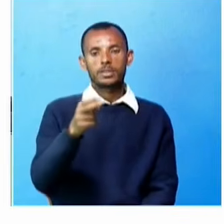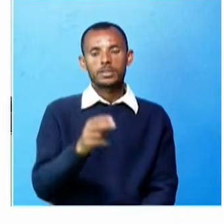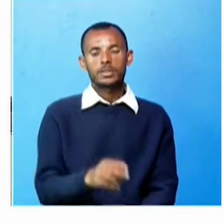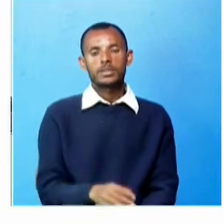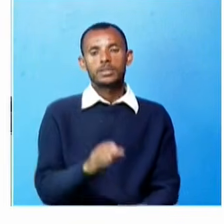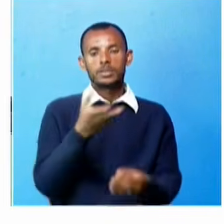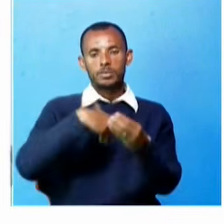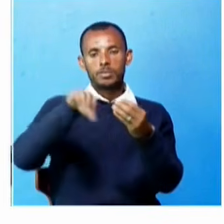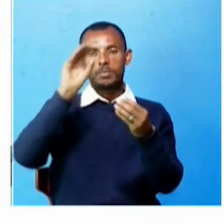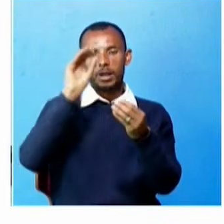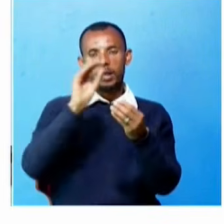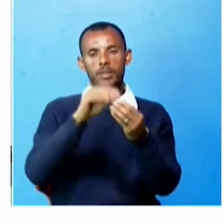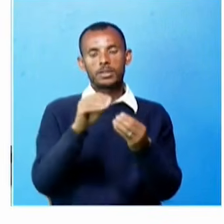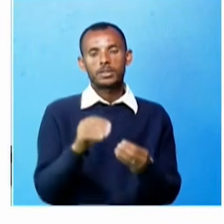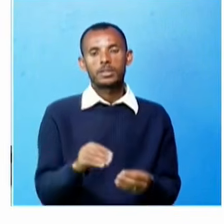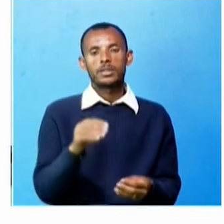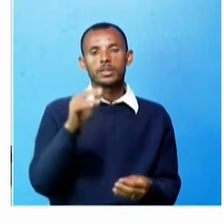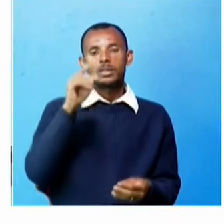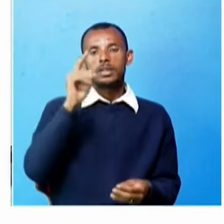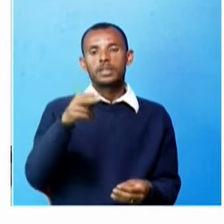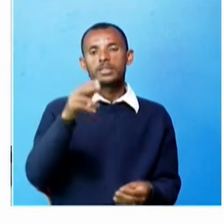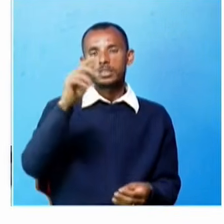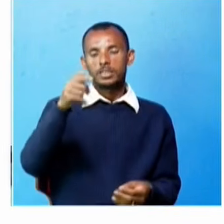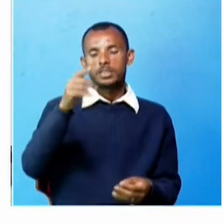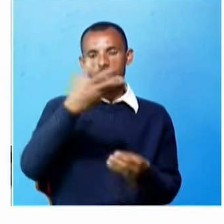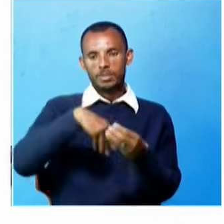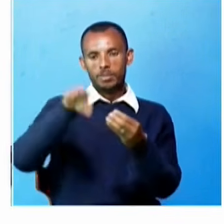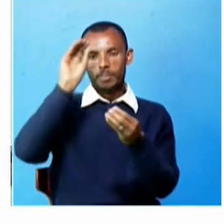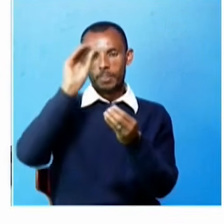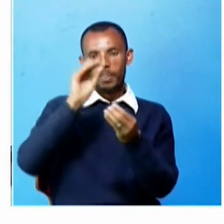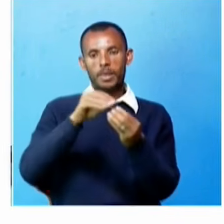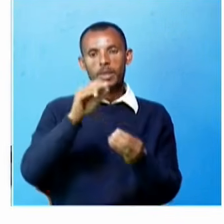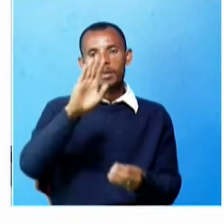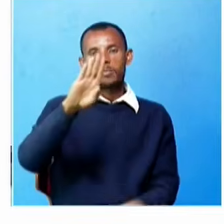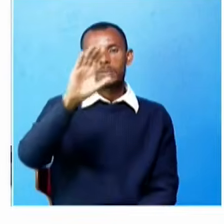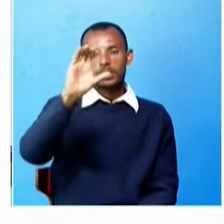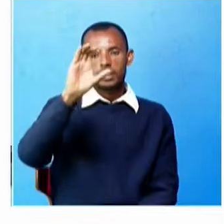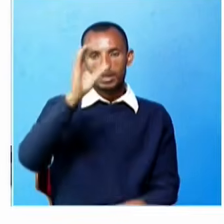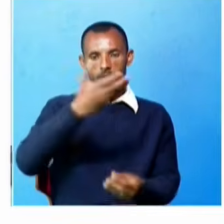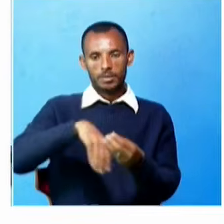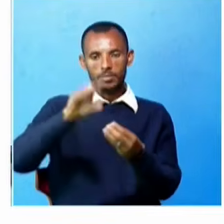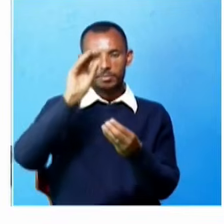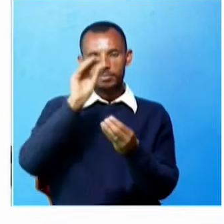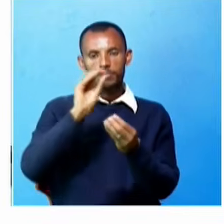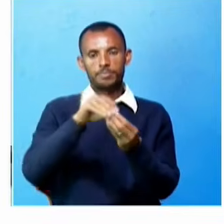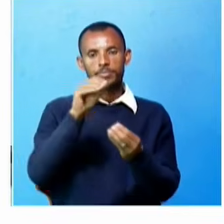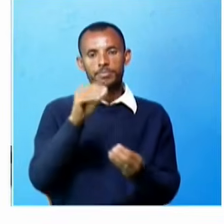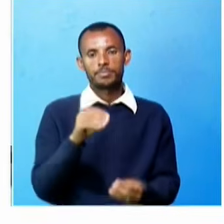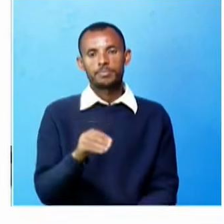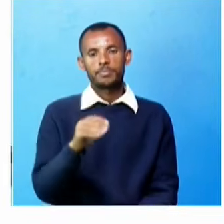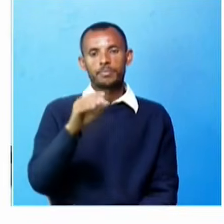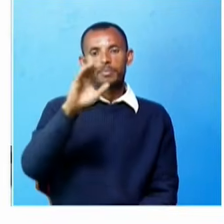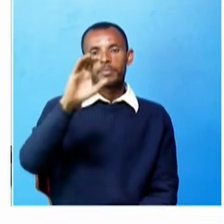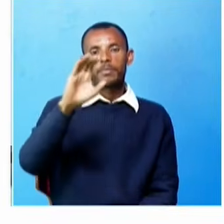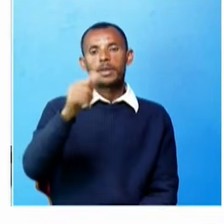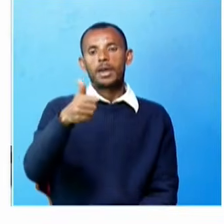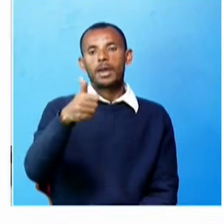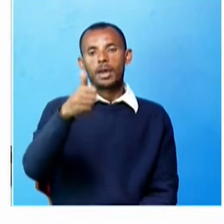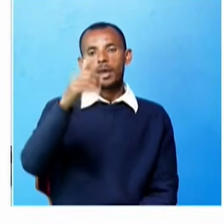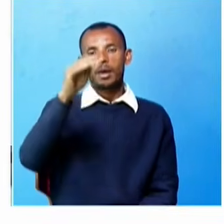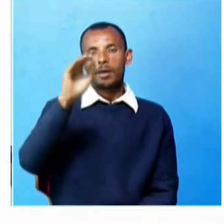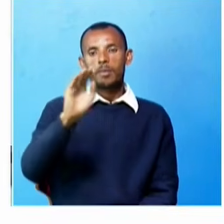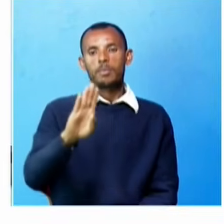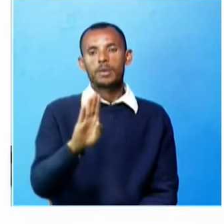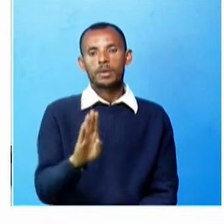EH plus HG plus BC plus AB.